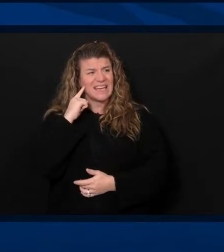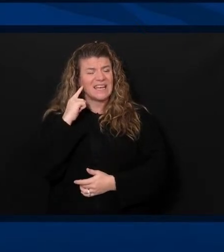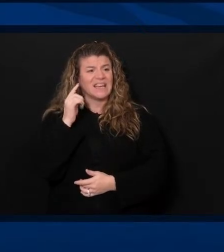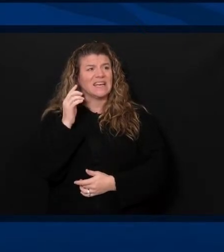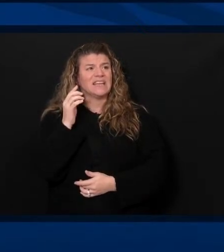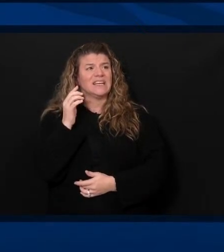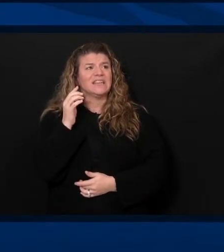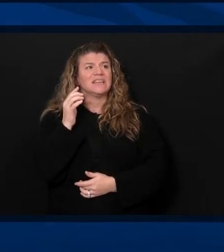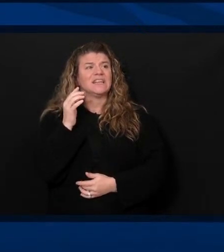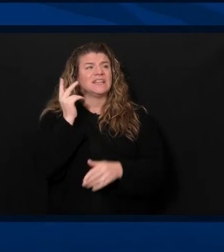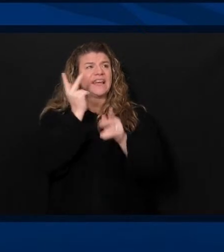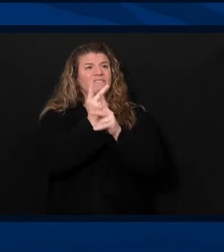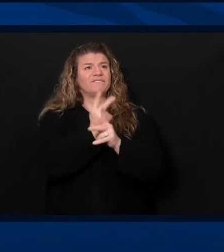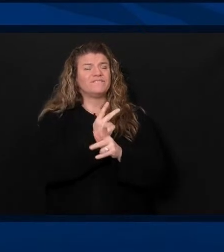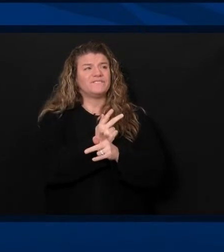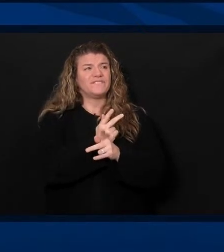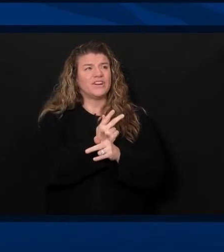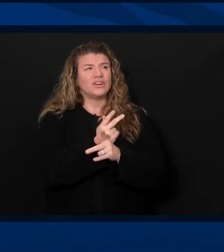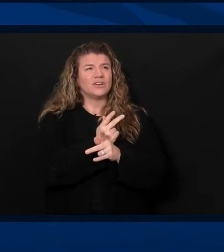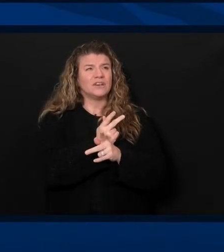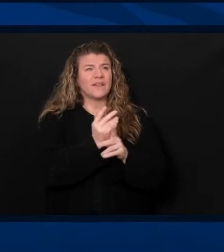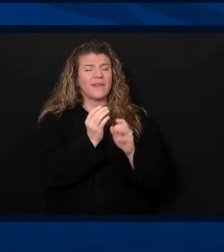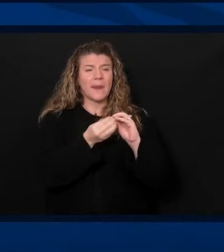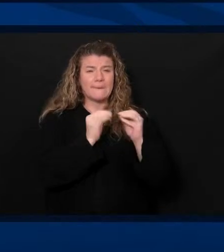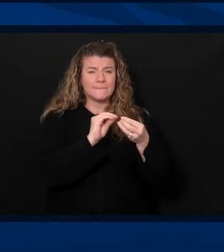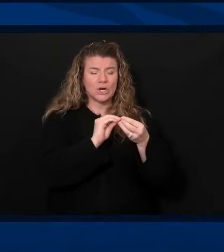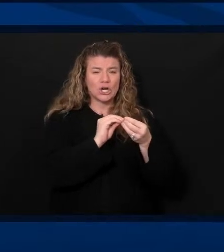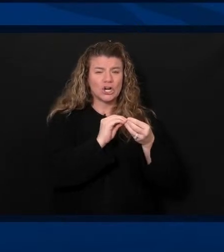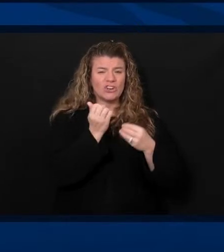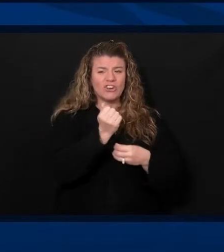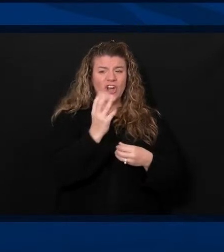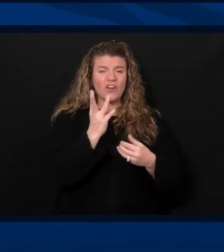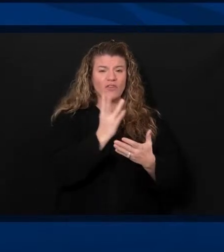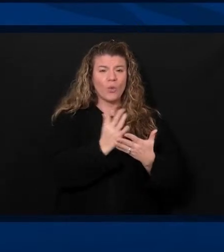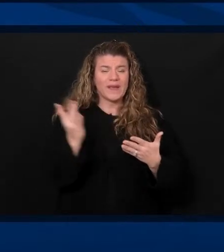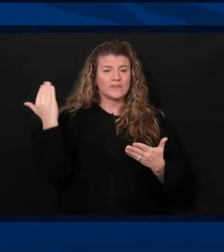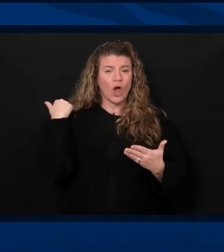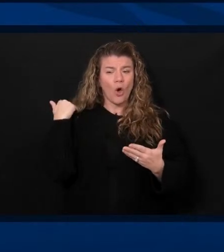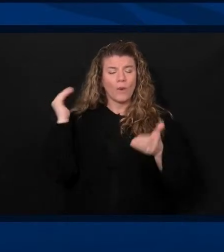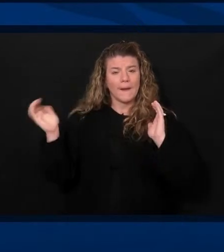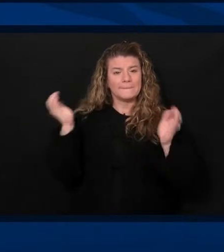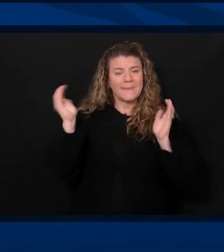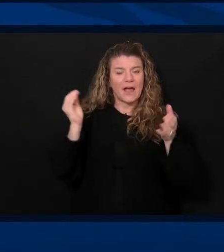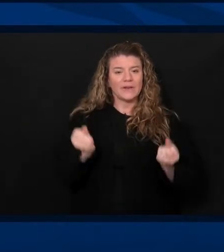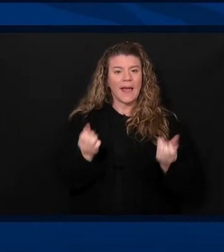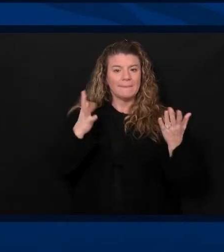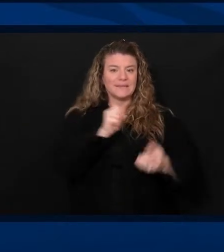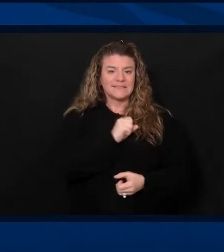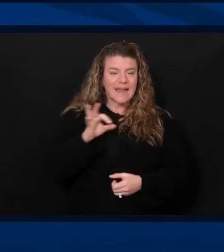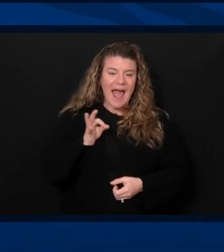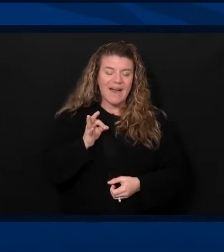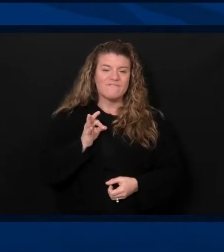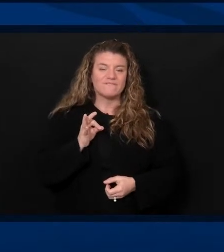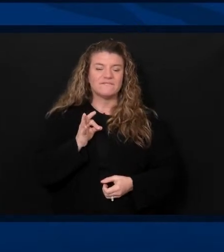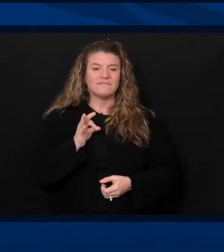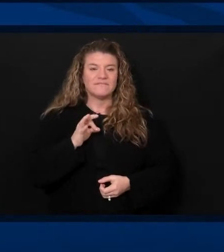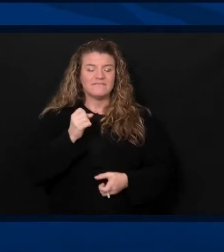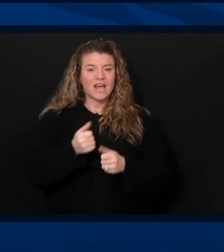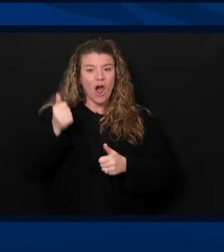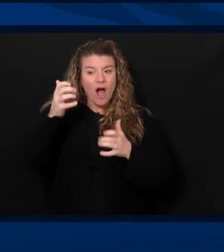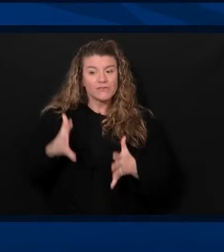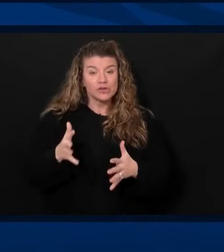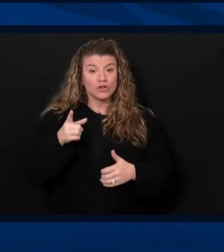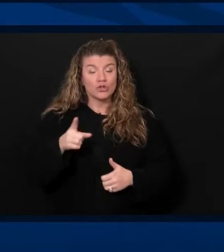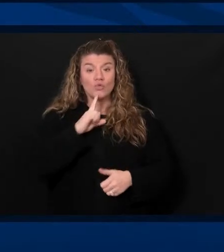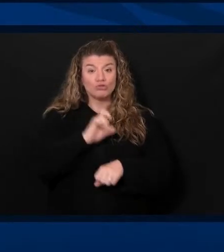that was spit out a couple weeks ago in regards to how many correctional officers and staff are actually opting